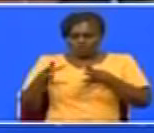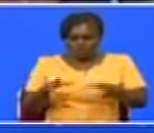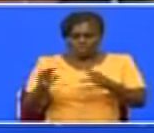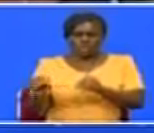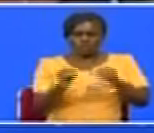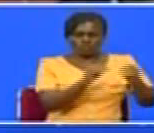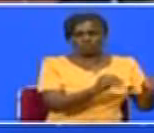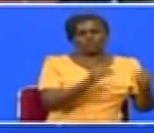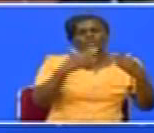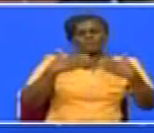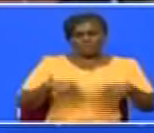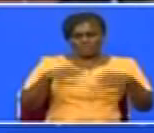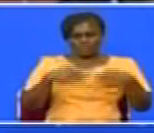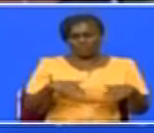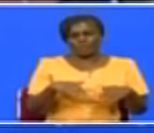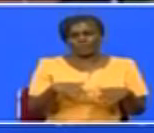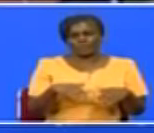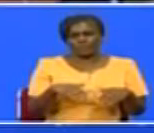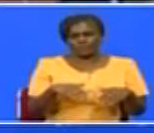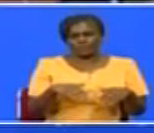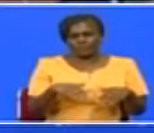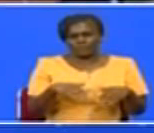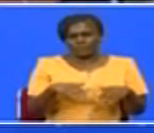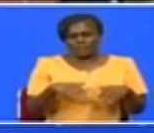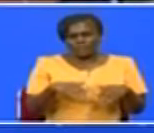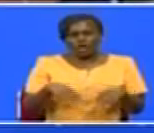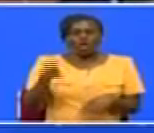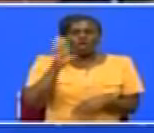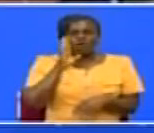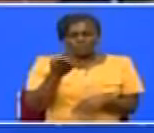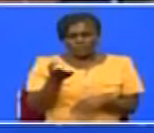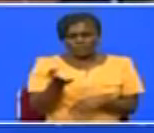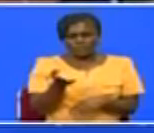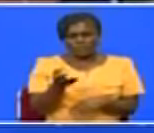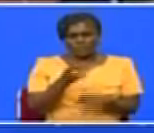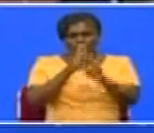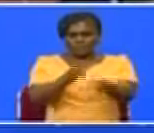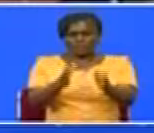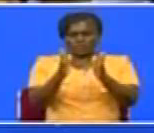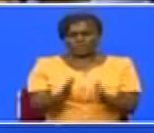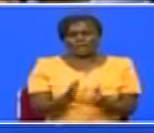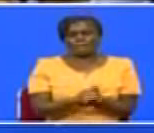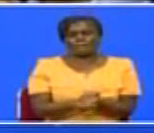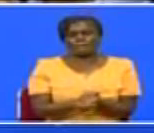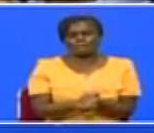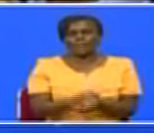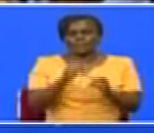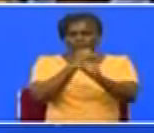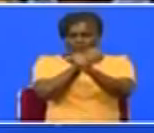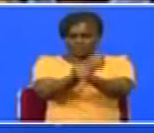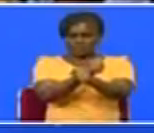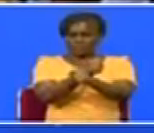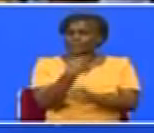and persecution in, among other areas, Tarbo, Huruma, Kimumu, Yamumbi, and Kiamba. The defense